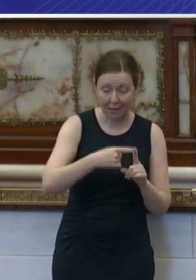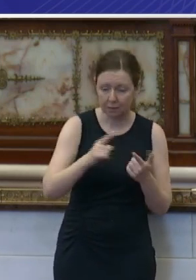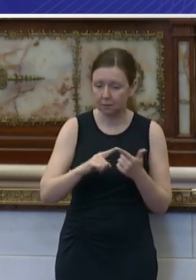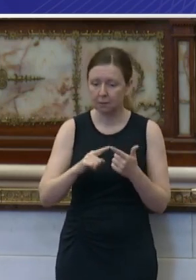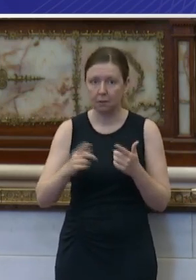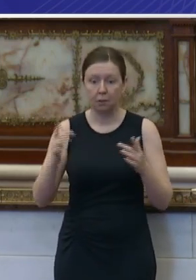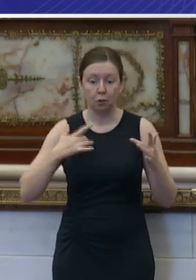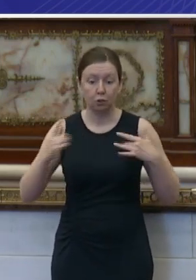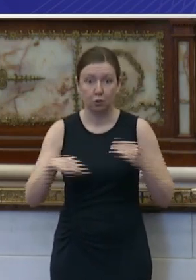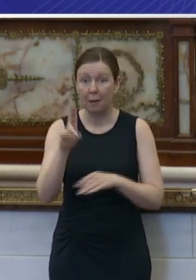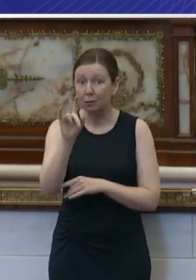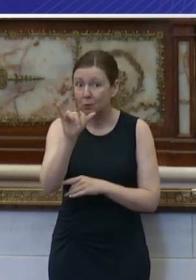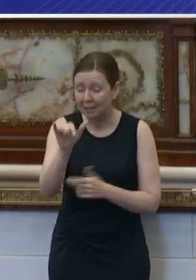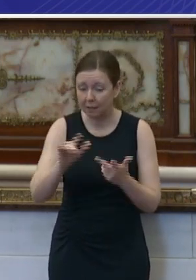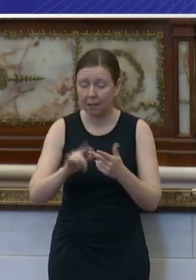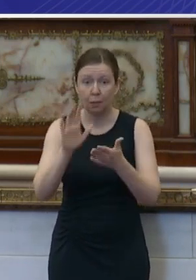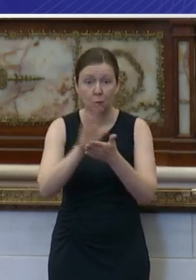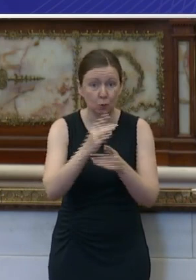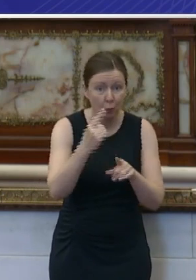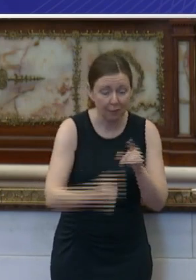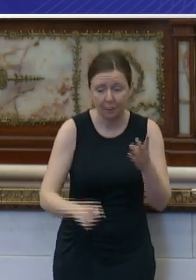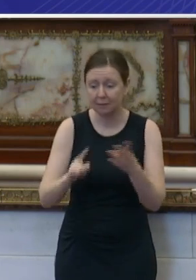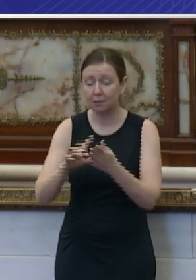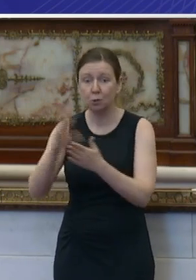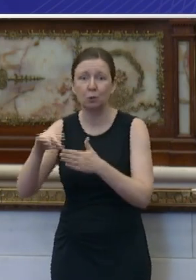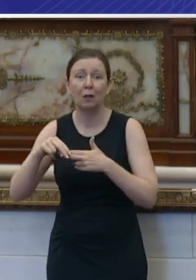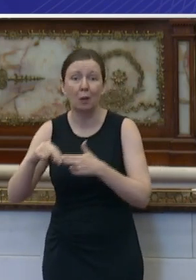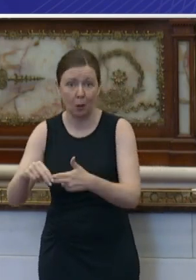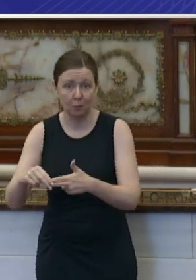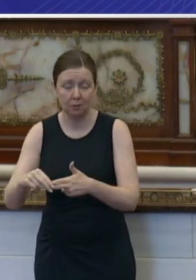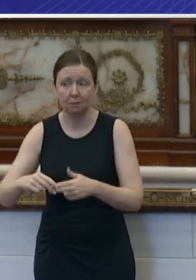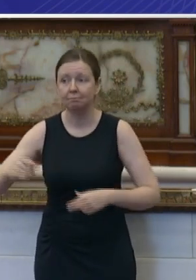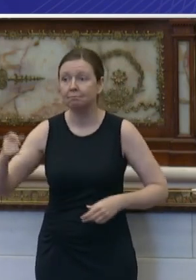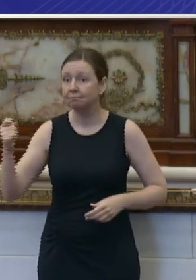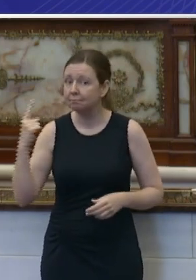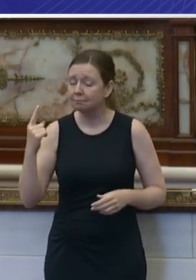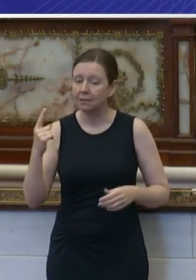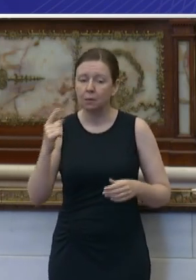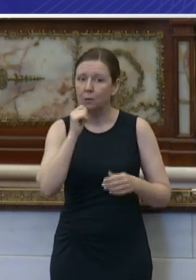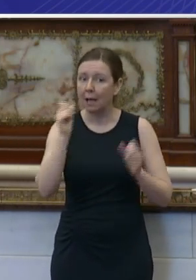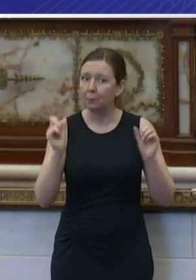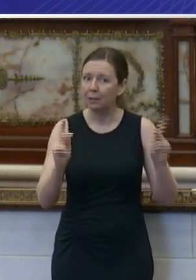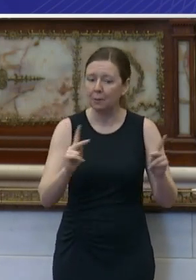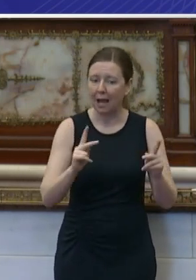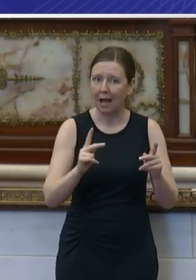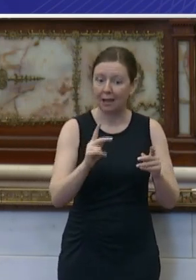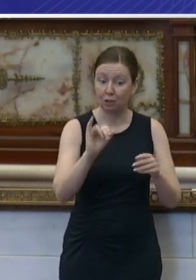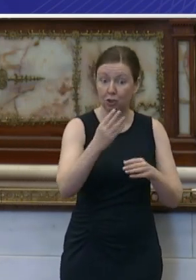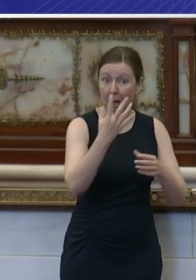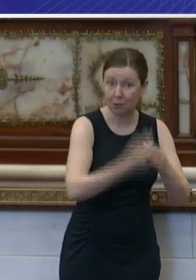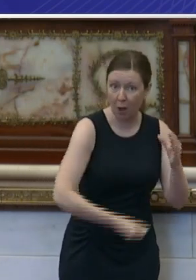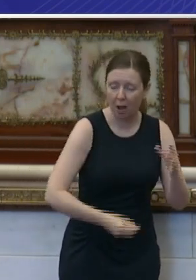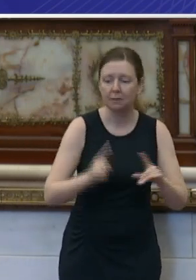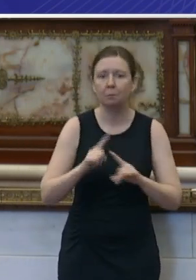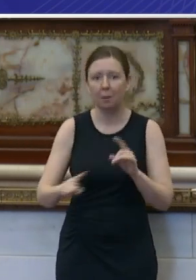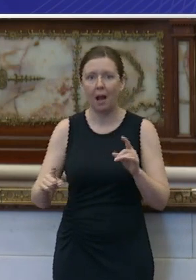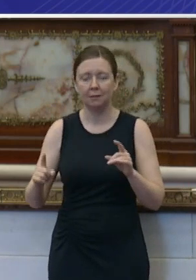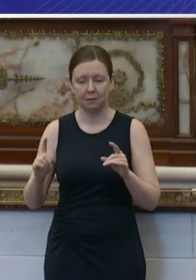worried about utility bills, school expenses, and student loans. While it will not bring back lost jobs, the public health emergency leave is